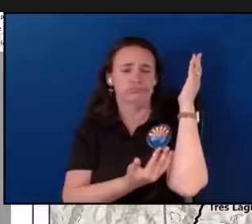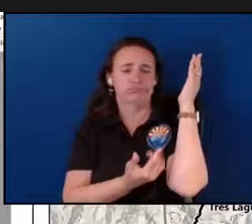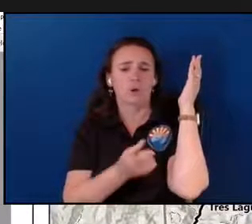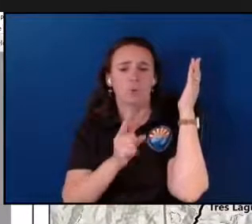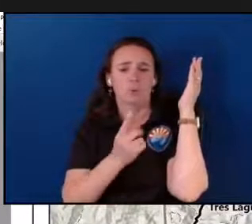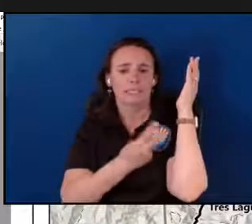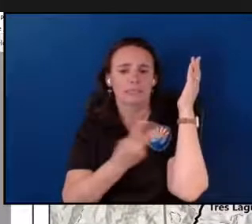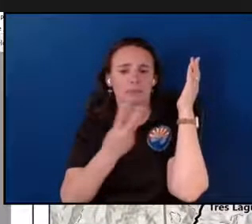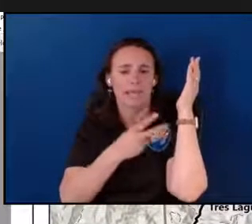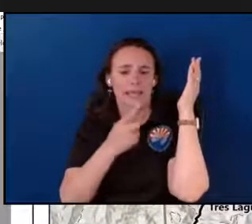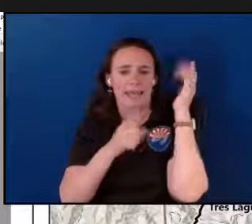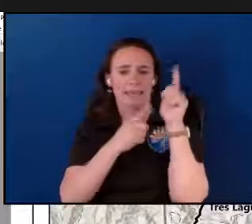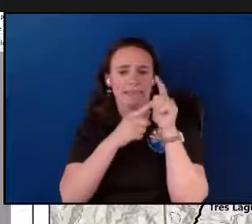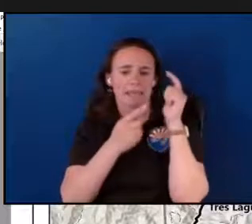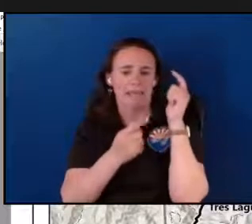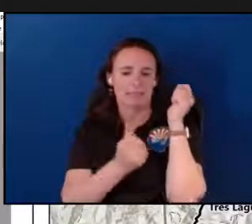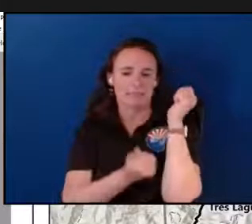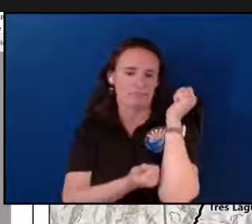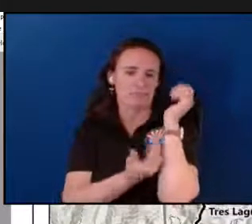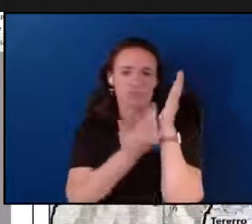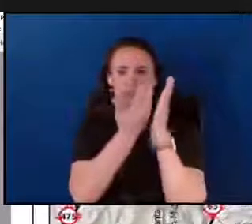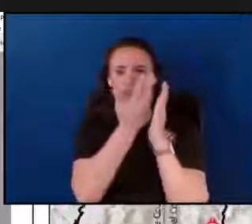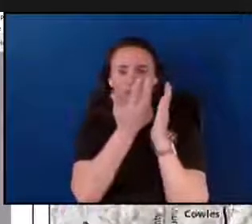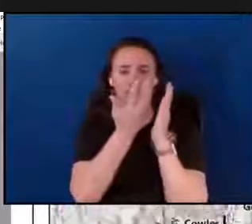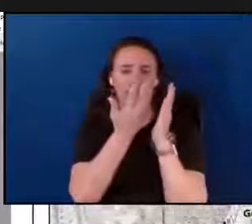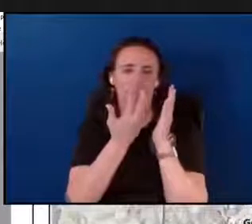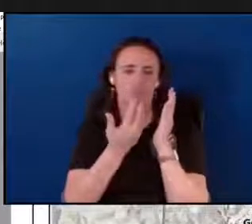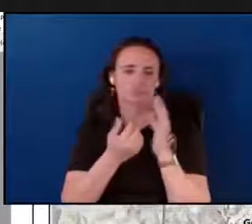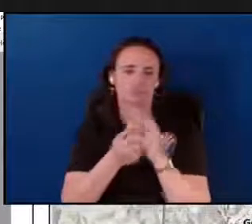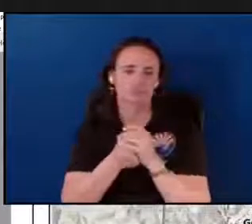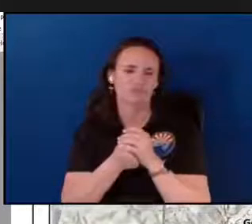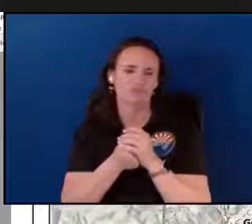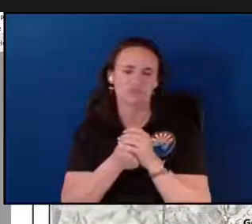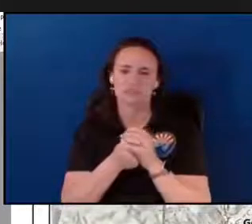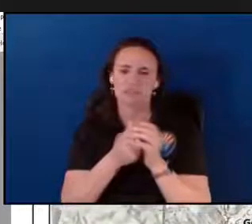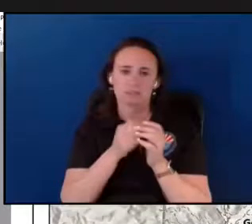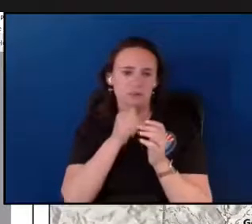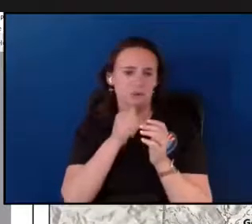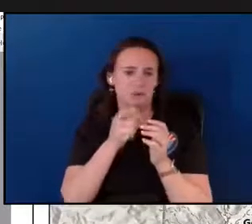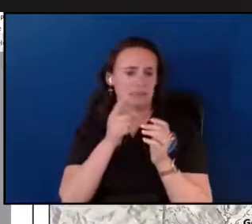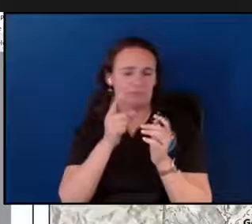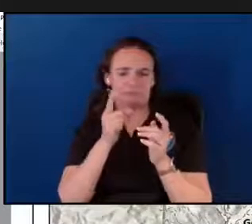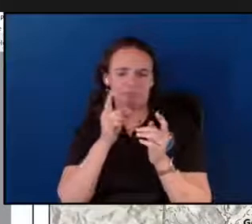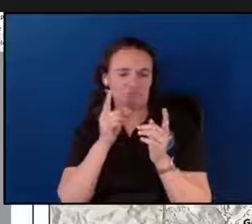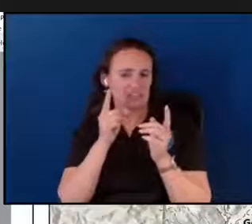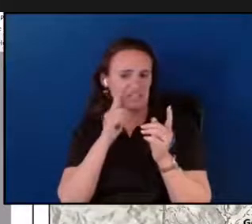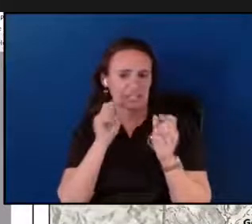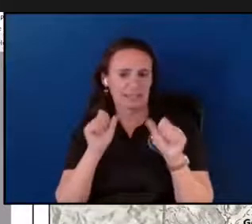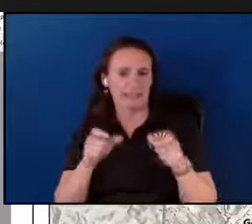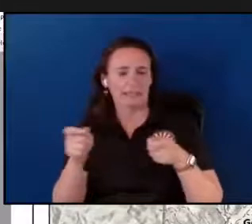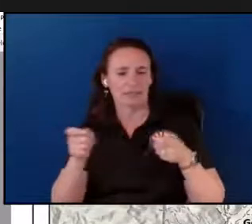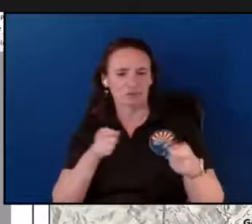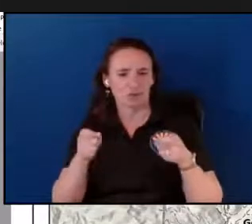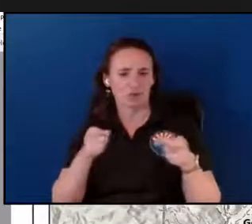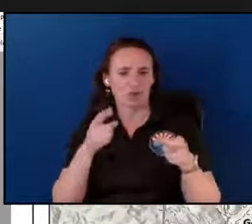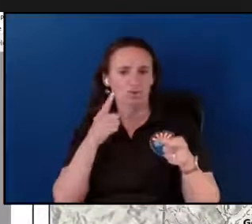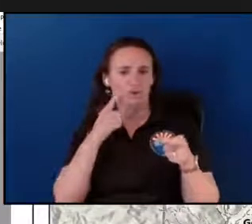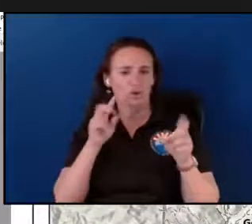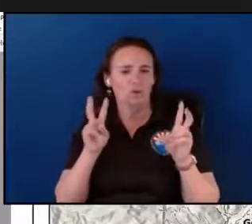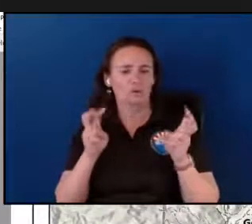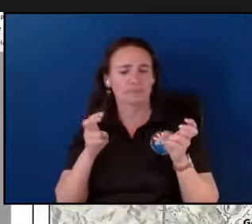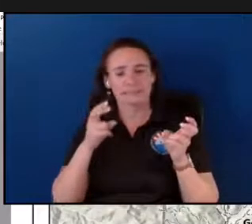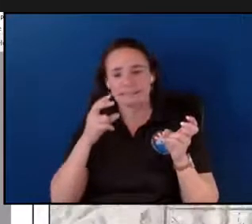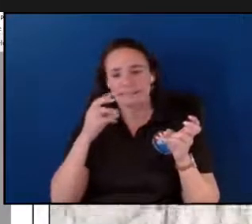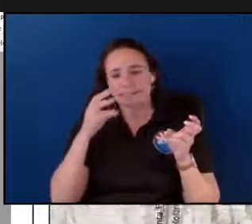start burning or showing themselves. Don't anticipate any control problems for any kind of sleepers tomorrow. with the